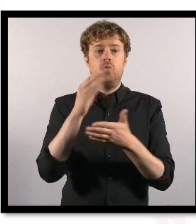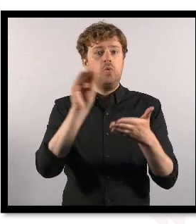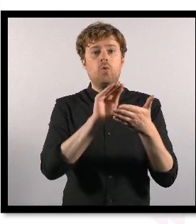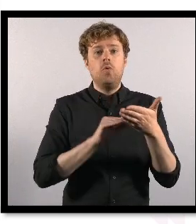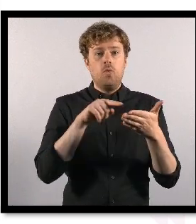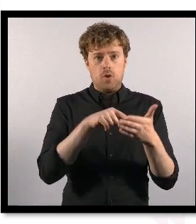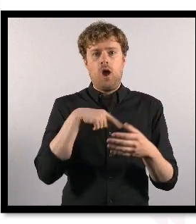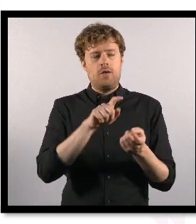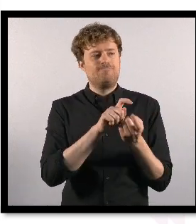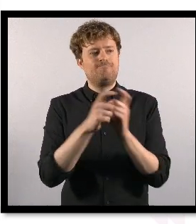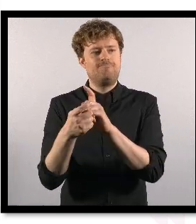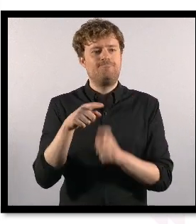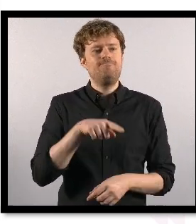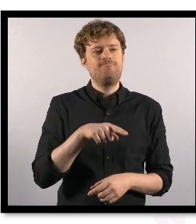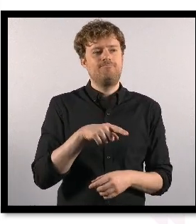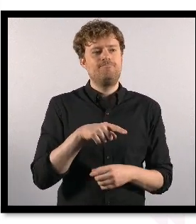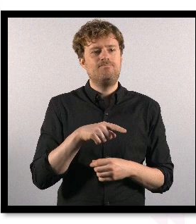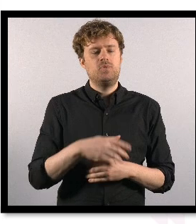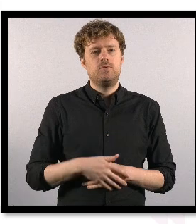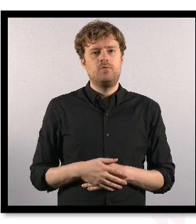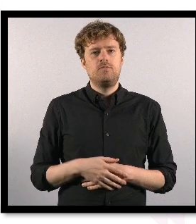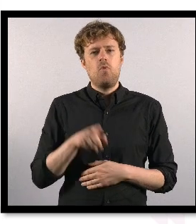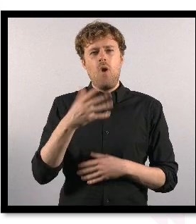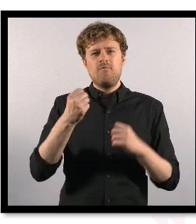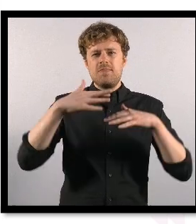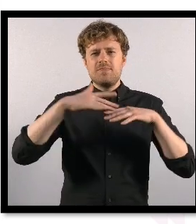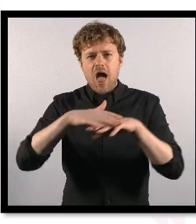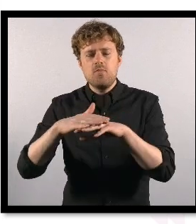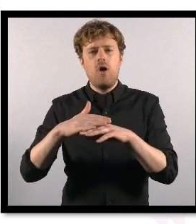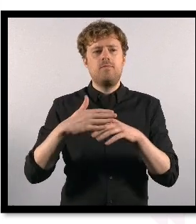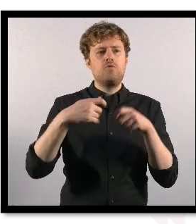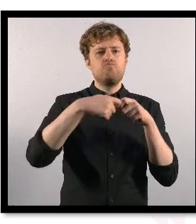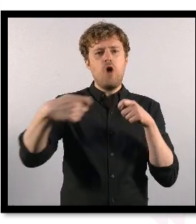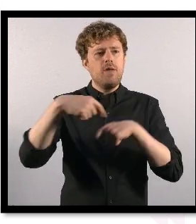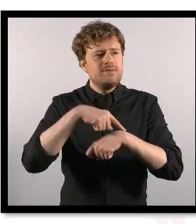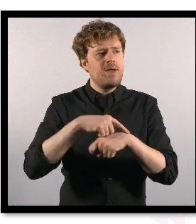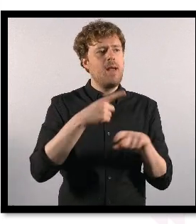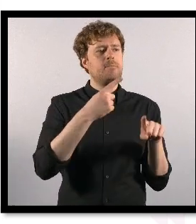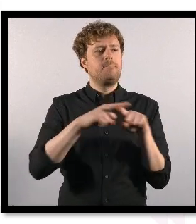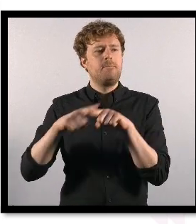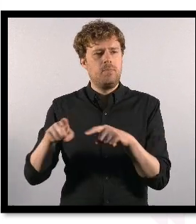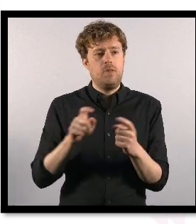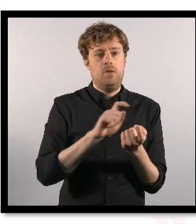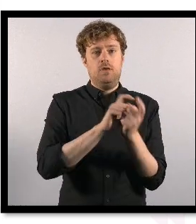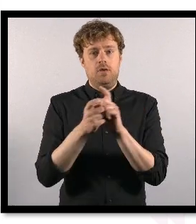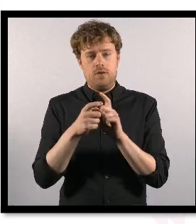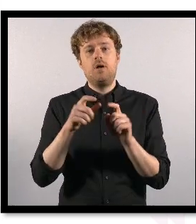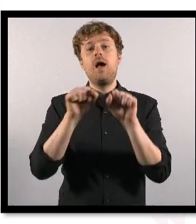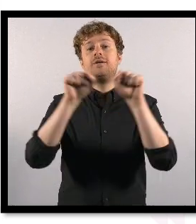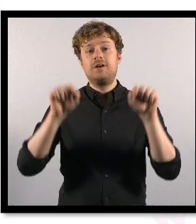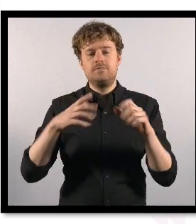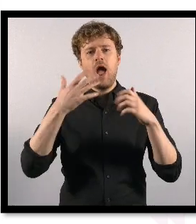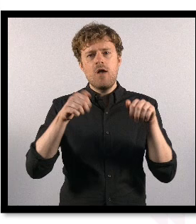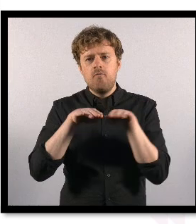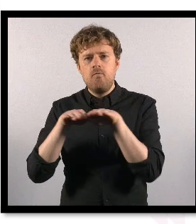interoperability principle, which means that we embrace multiple solutions for the same problem space. Now, this translates to innovation for the